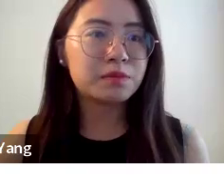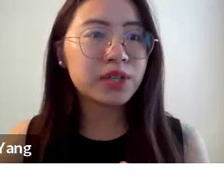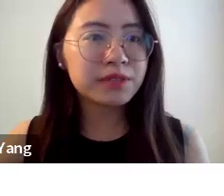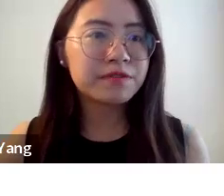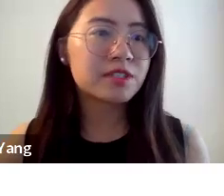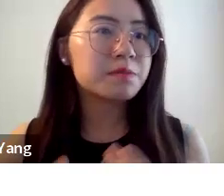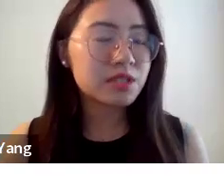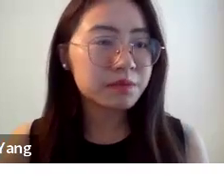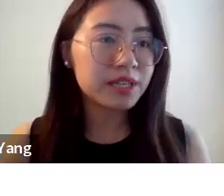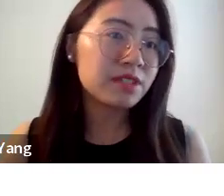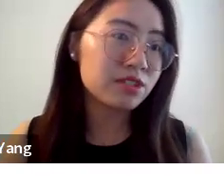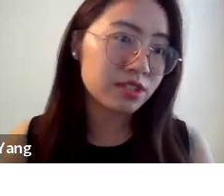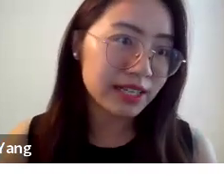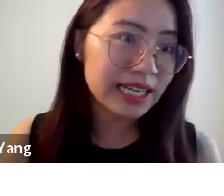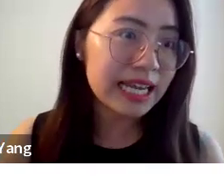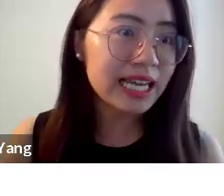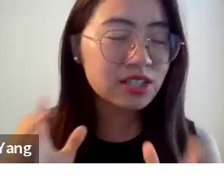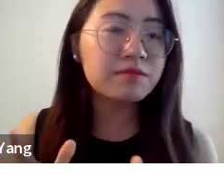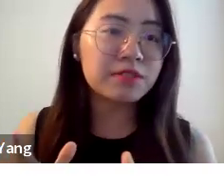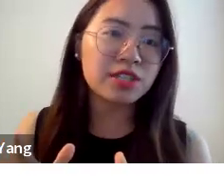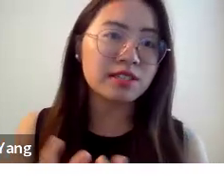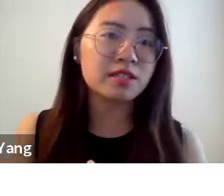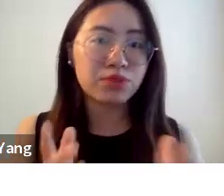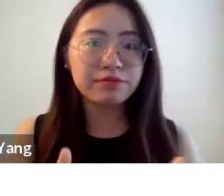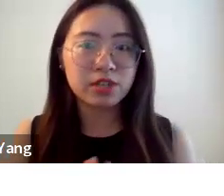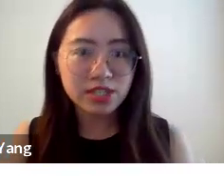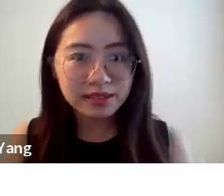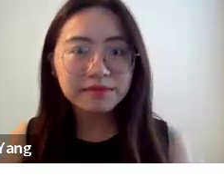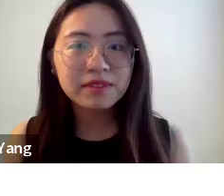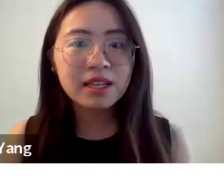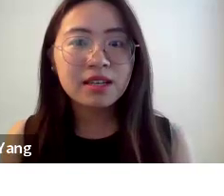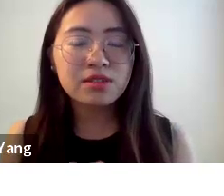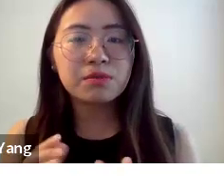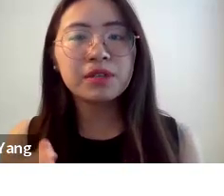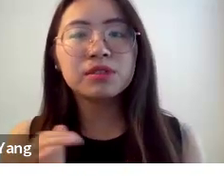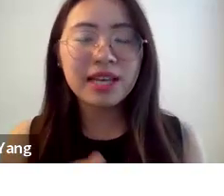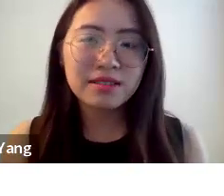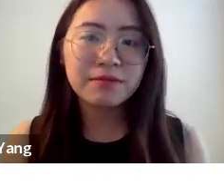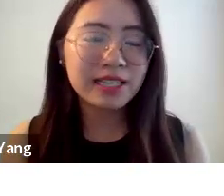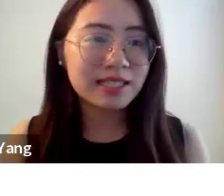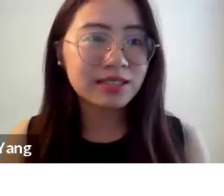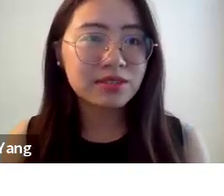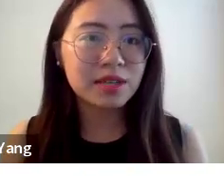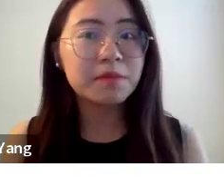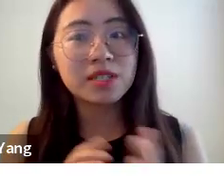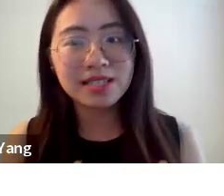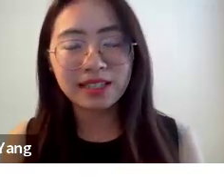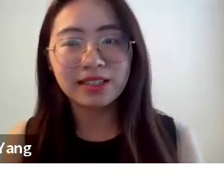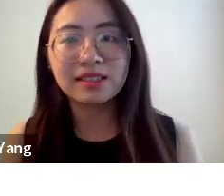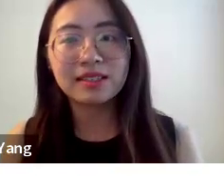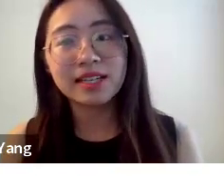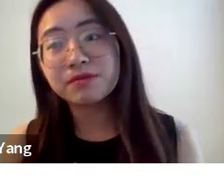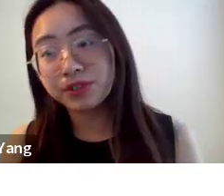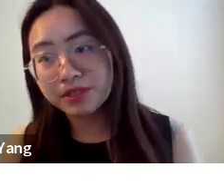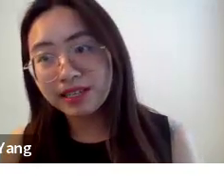and the Brief Symptom Inventory 18 version, the brief version. So we'll look at the findings in more